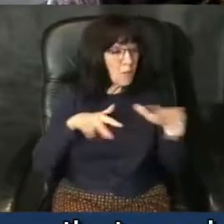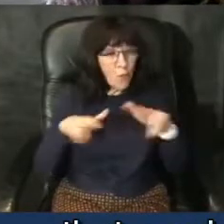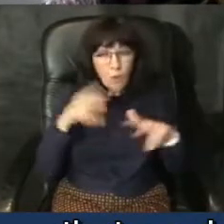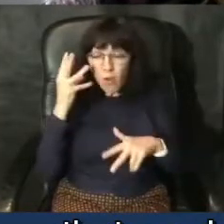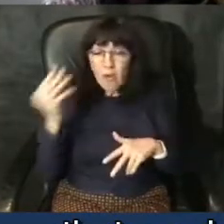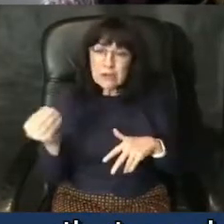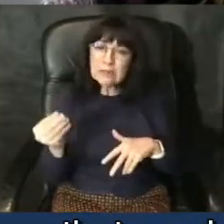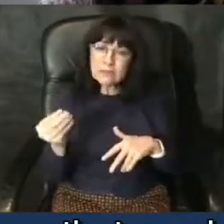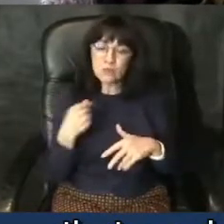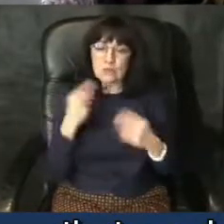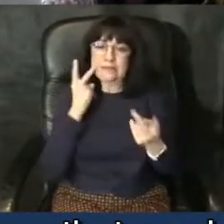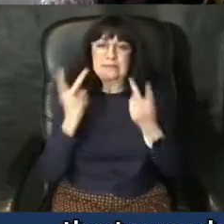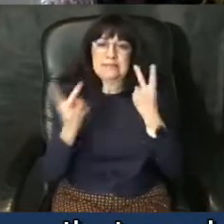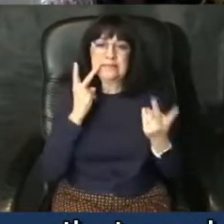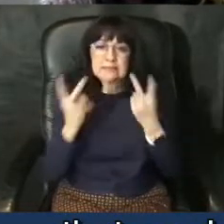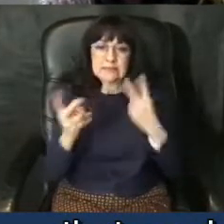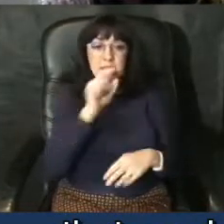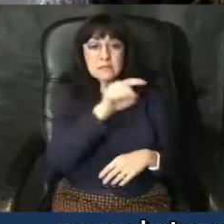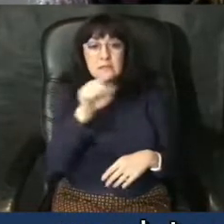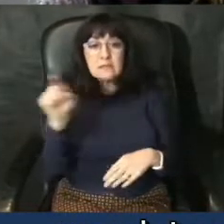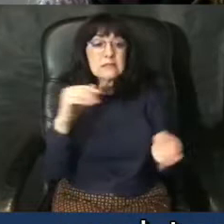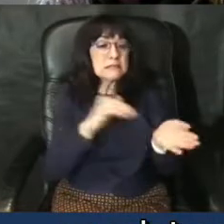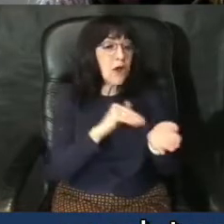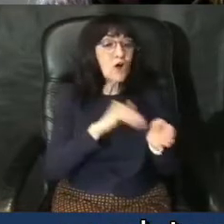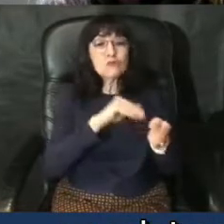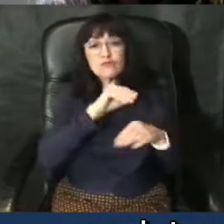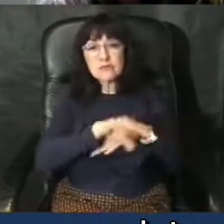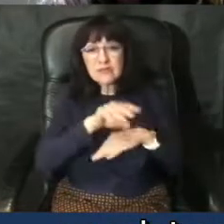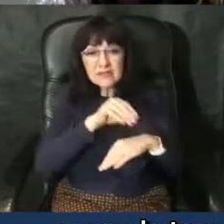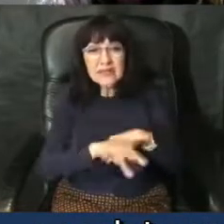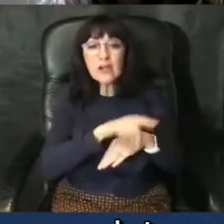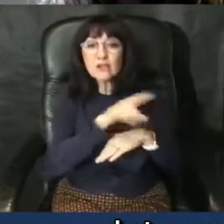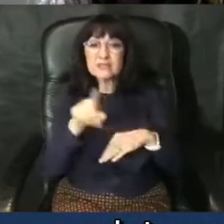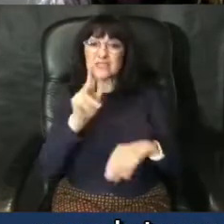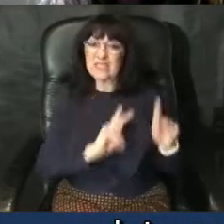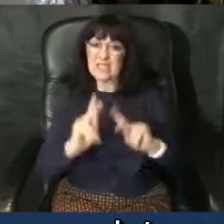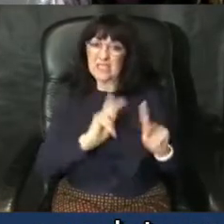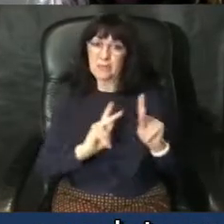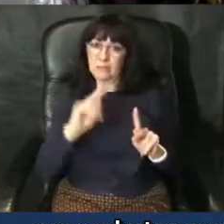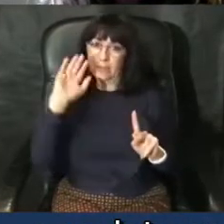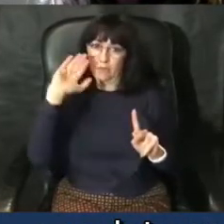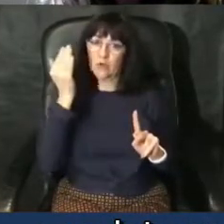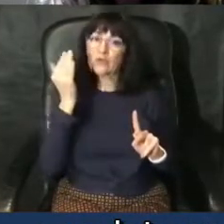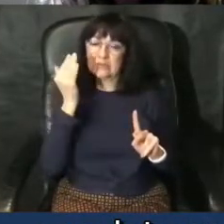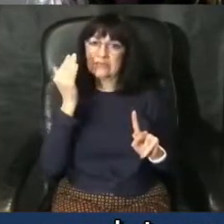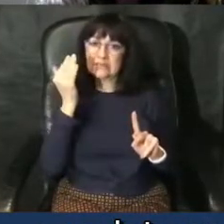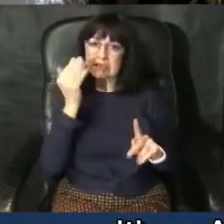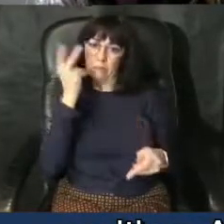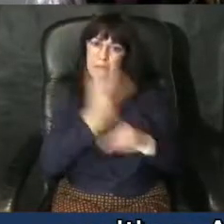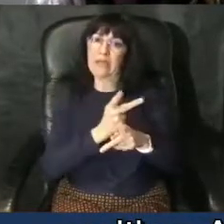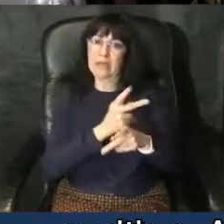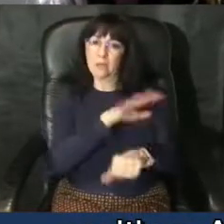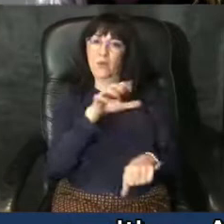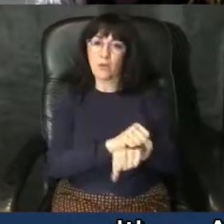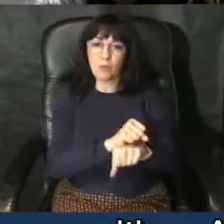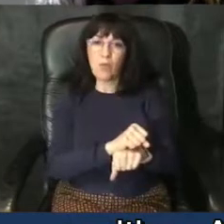that providers are finding that when people do the telehealth appointments, they're actually more likely to keep the appointment. They have better no-show rates. So that's pretty